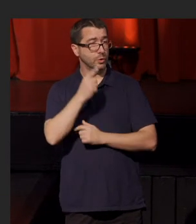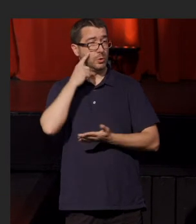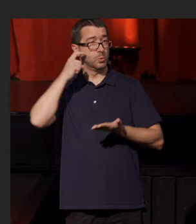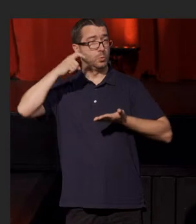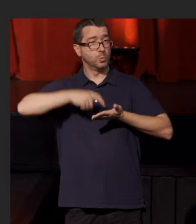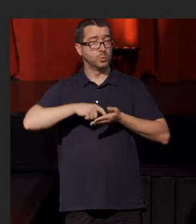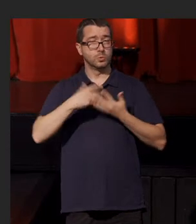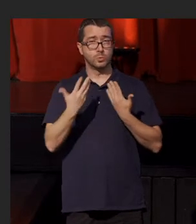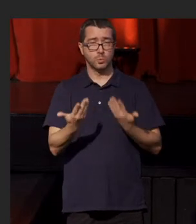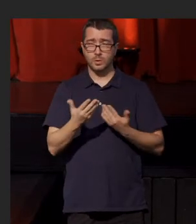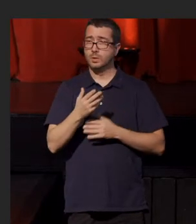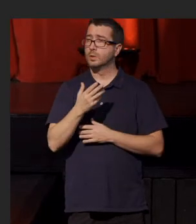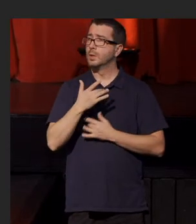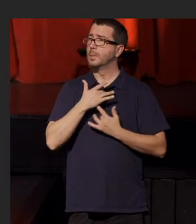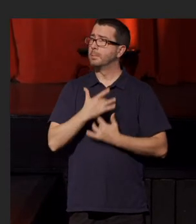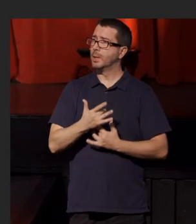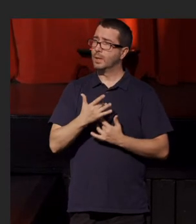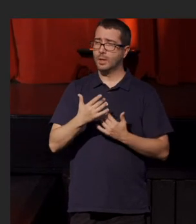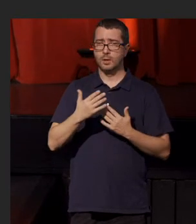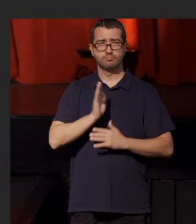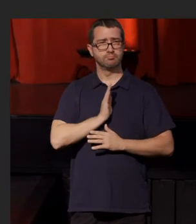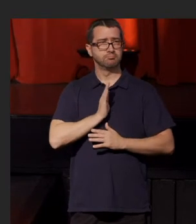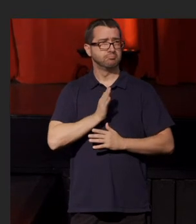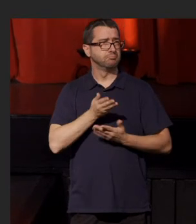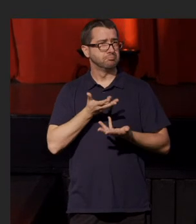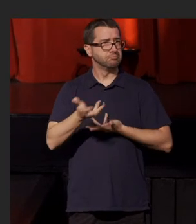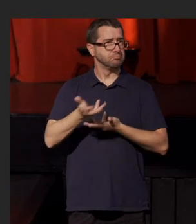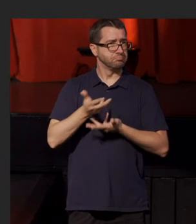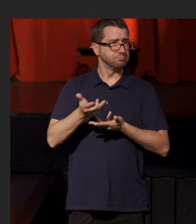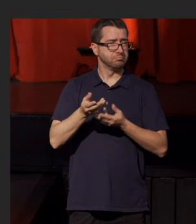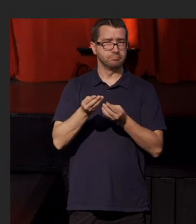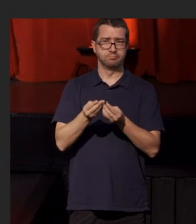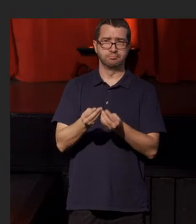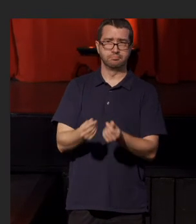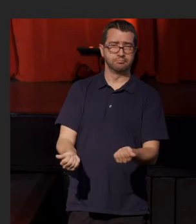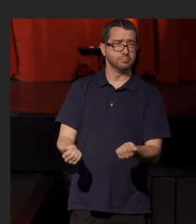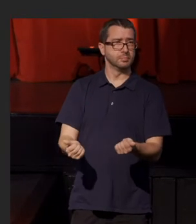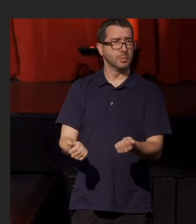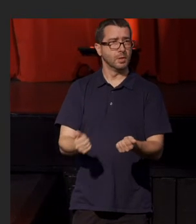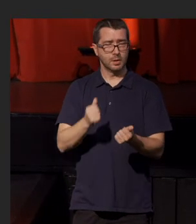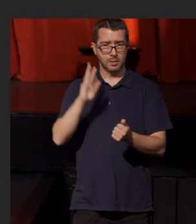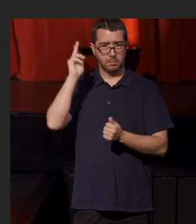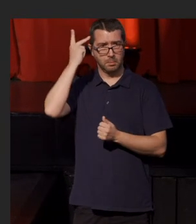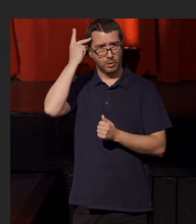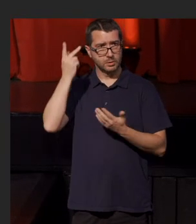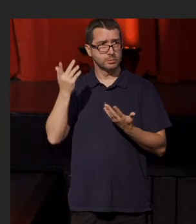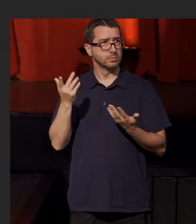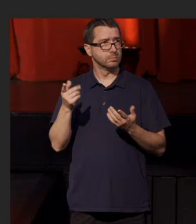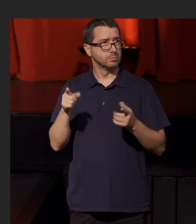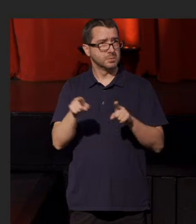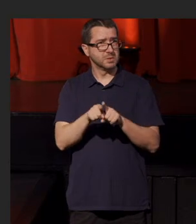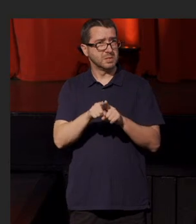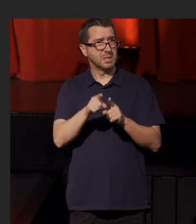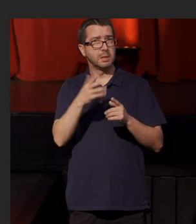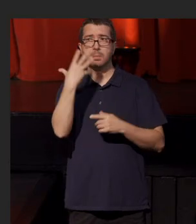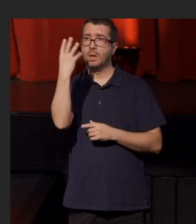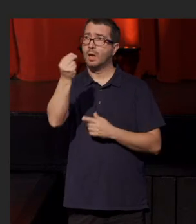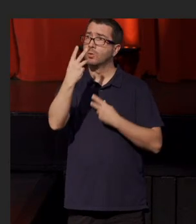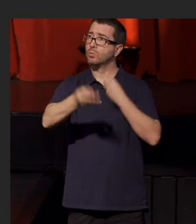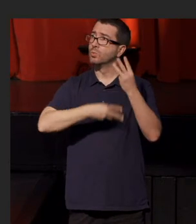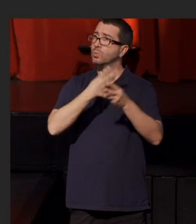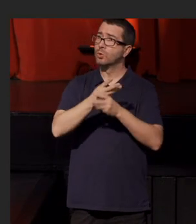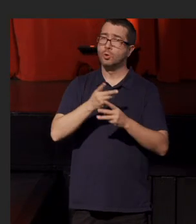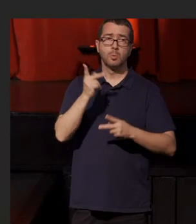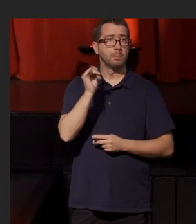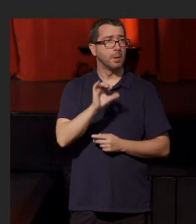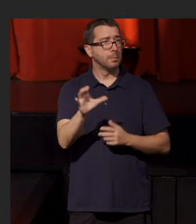the norms of civility and discourse in our politics, including the politics that takes place in public space. We not only have seen